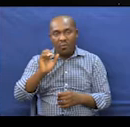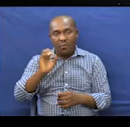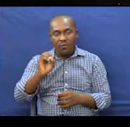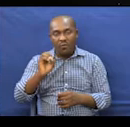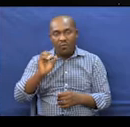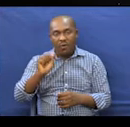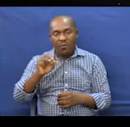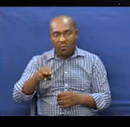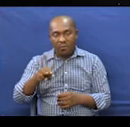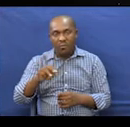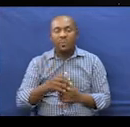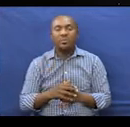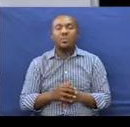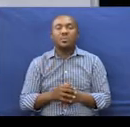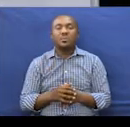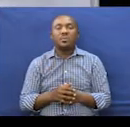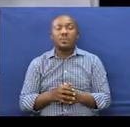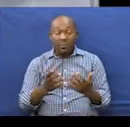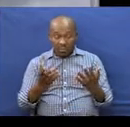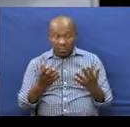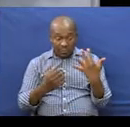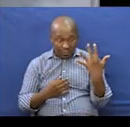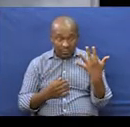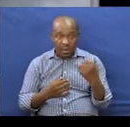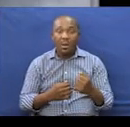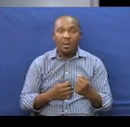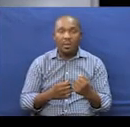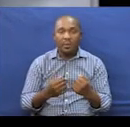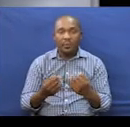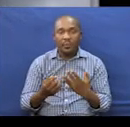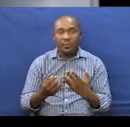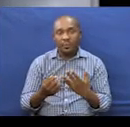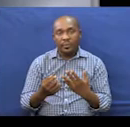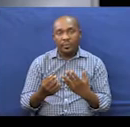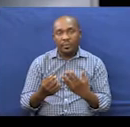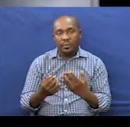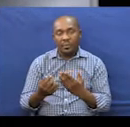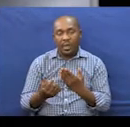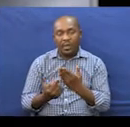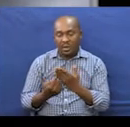derived. They are derived by the same